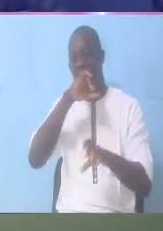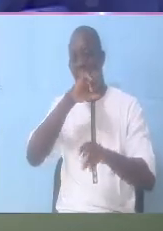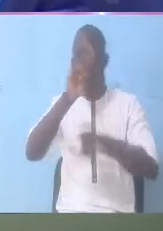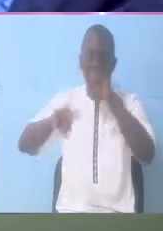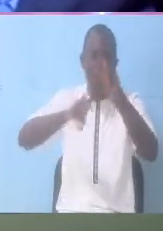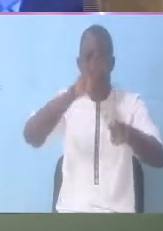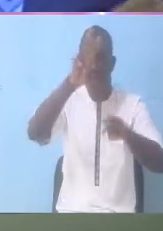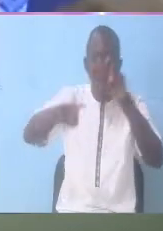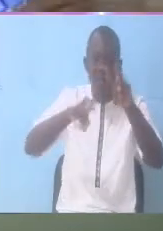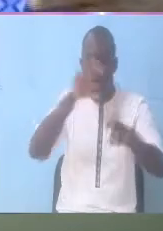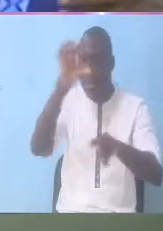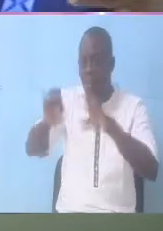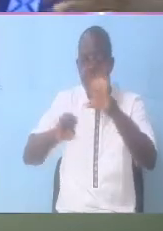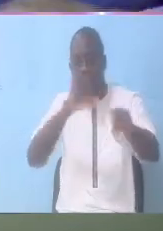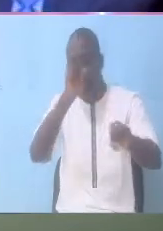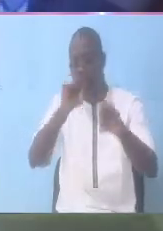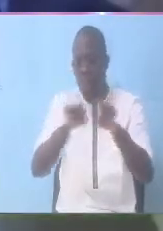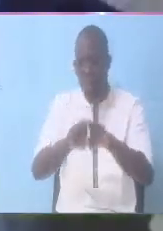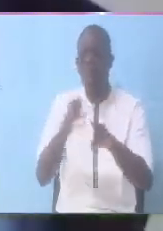How can Bual go from